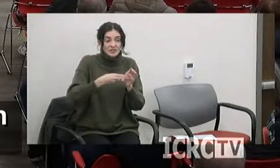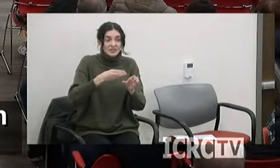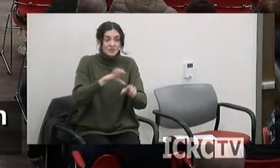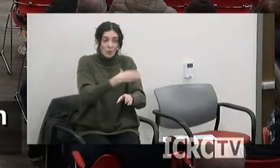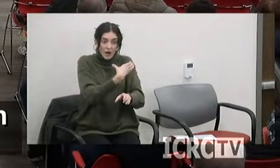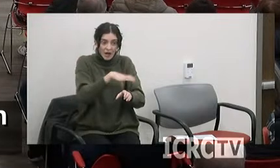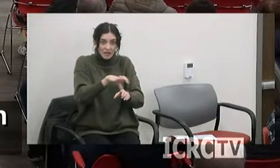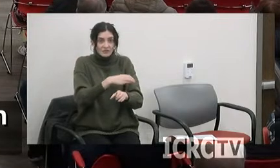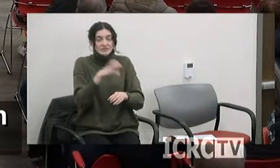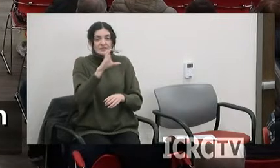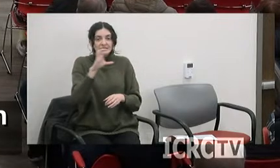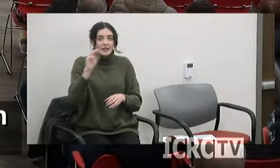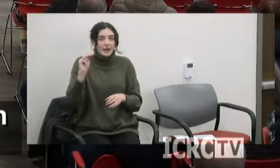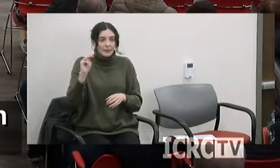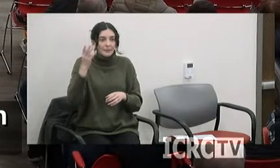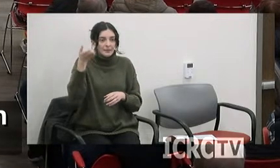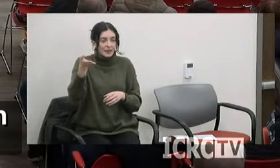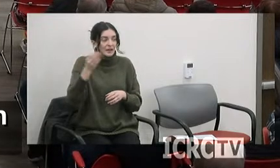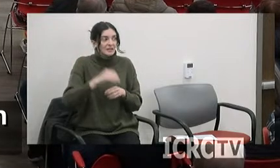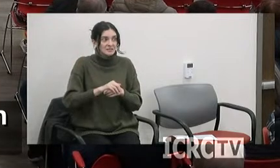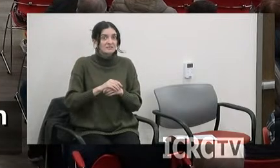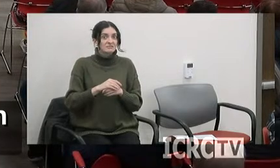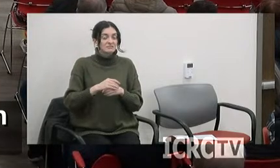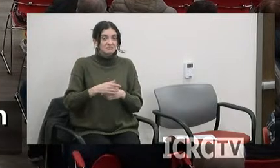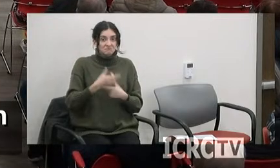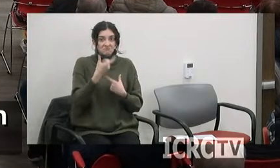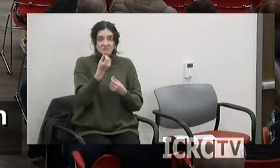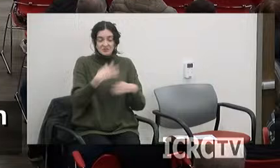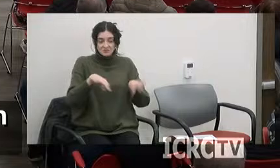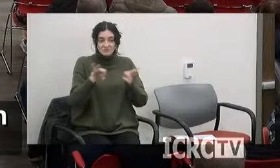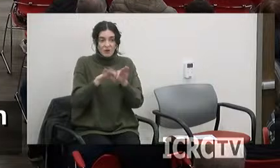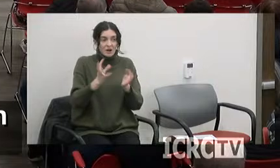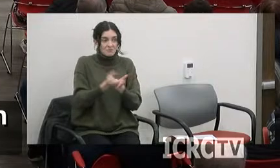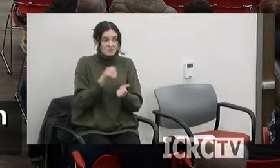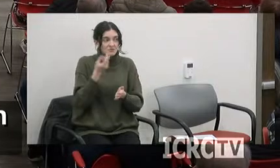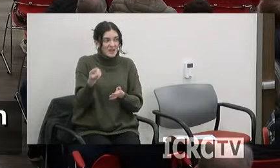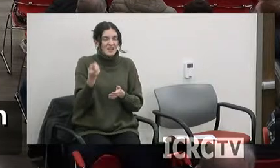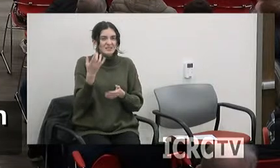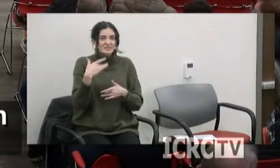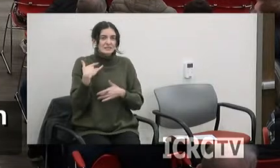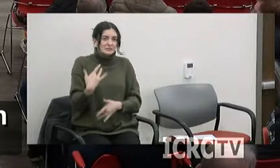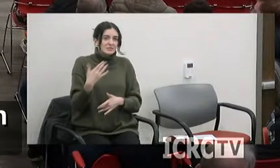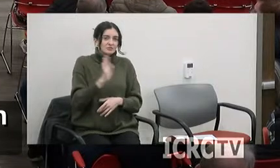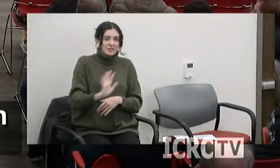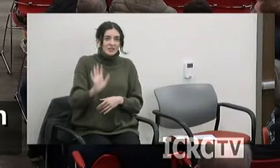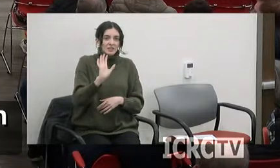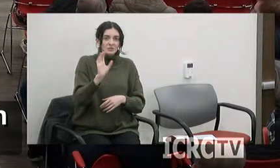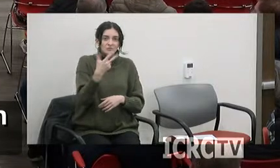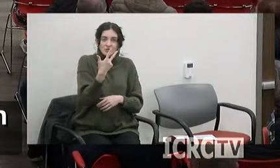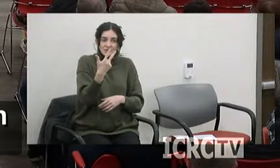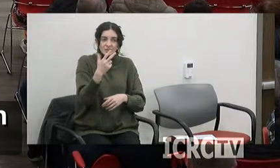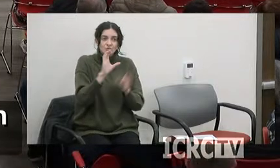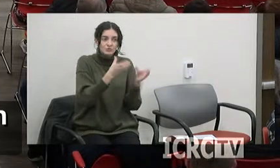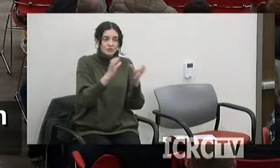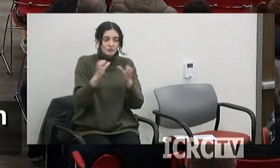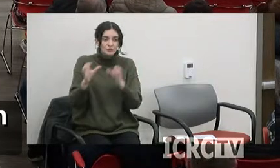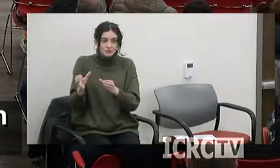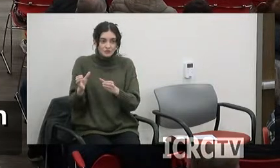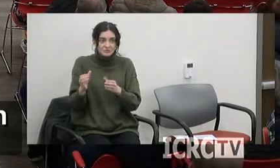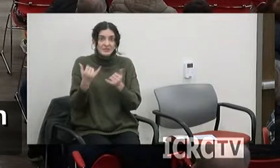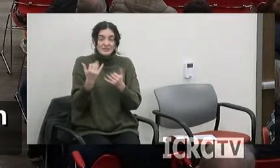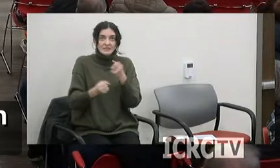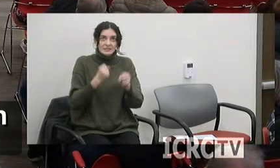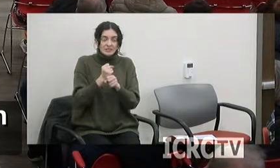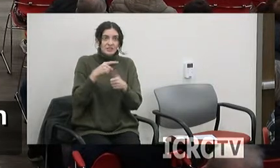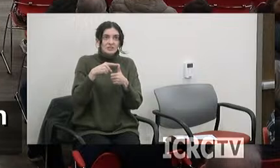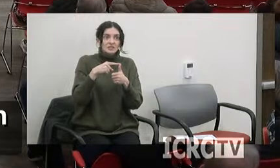That's a pretty exclusive opportunity. There's generally about 3 choirs that are invited to do that. This year it was our choir, St.